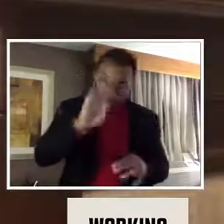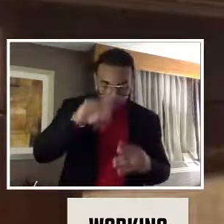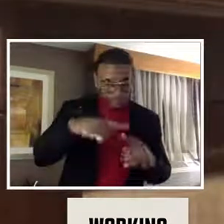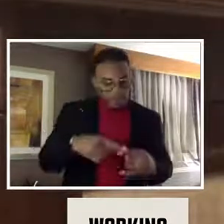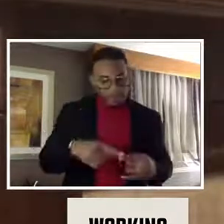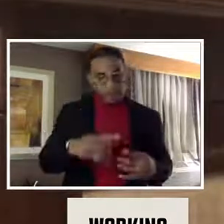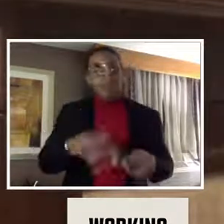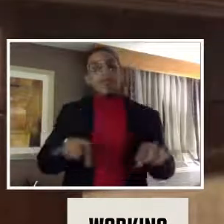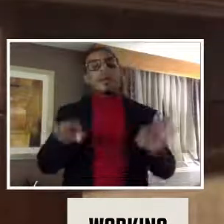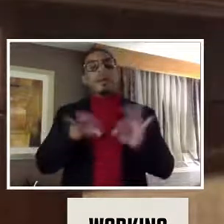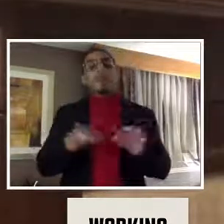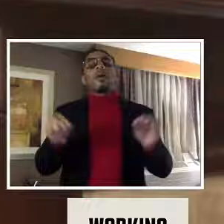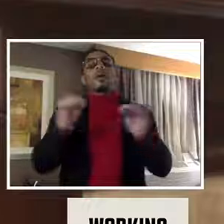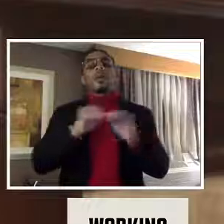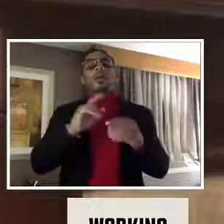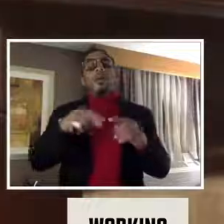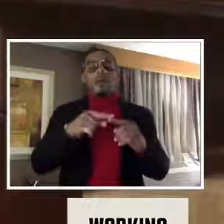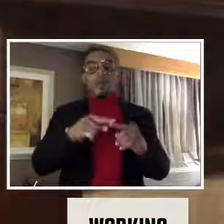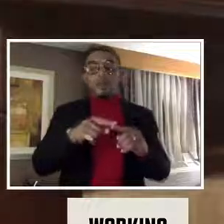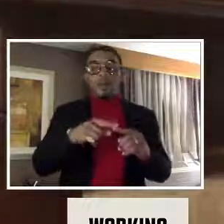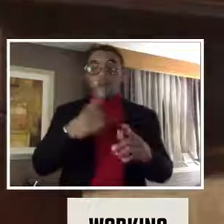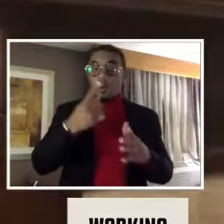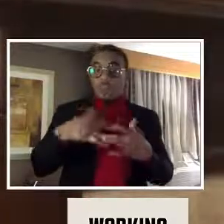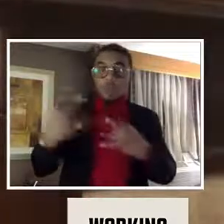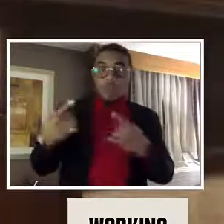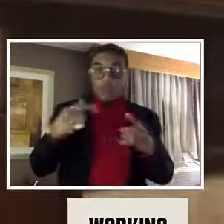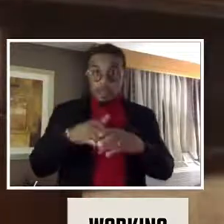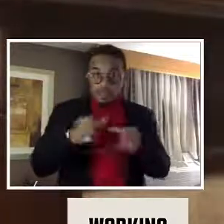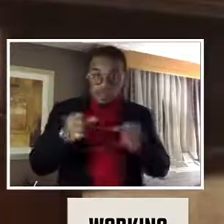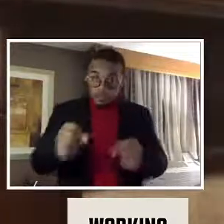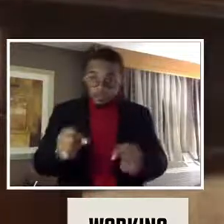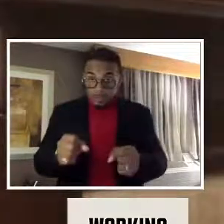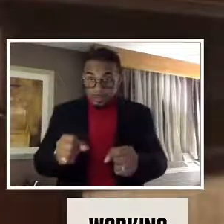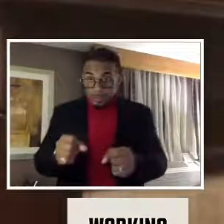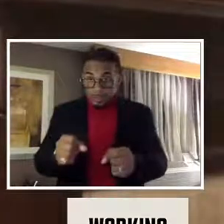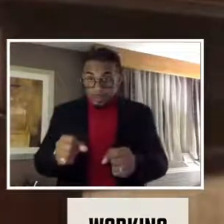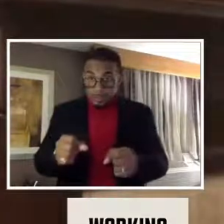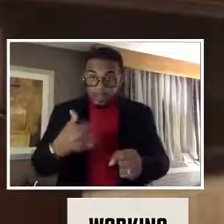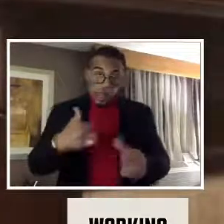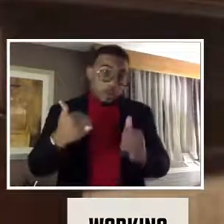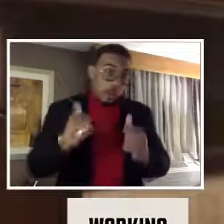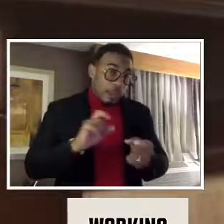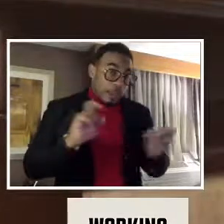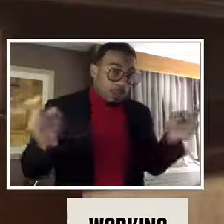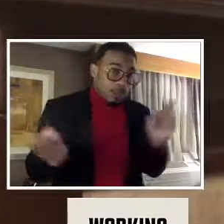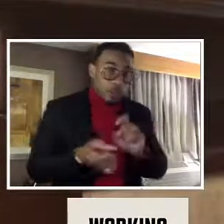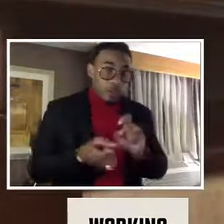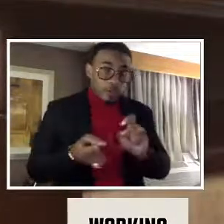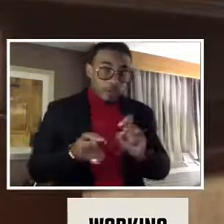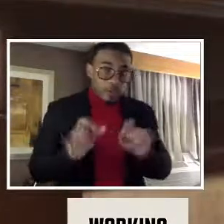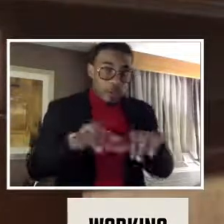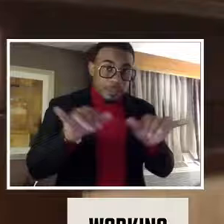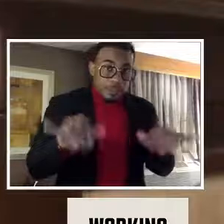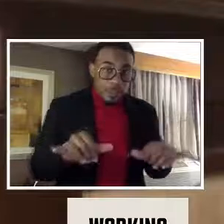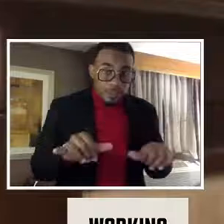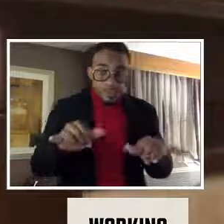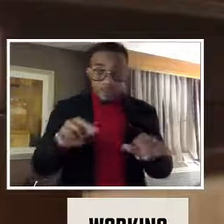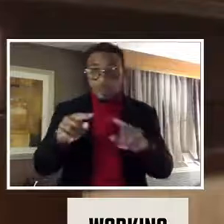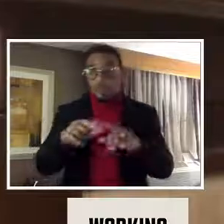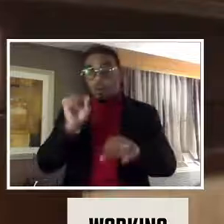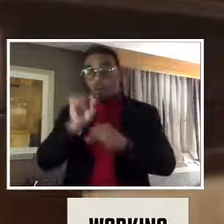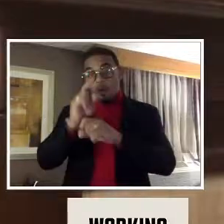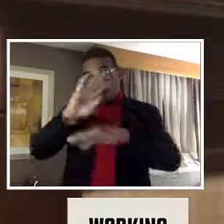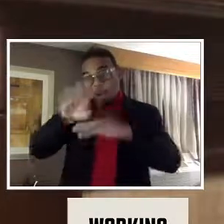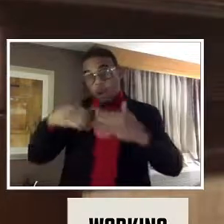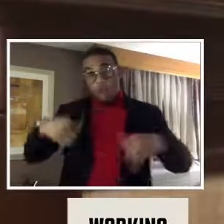about. It matters more about what's going on in the streets as we try to transform these systems to work